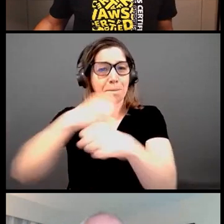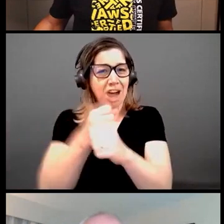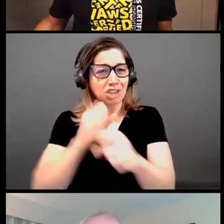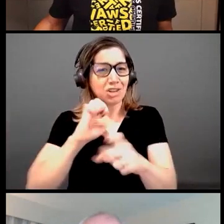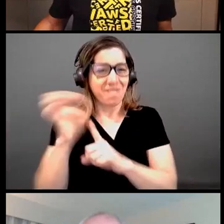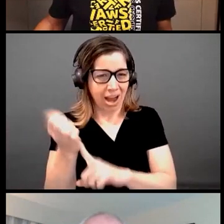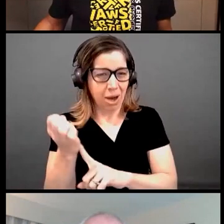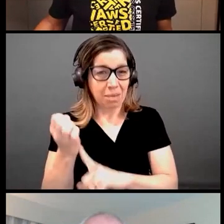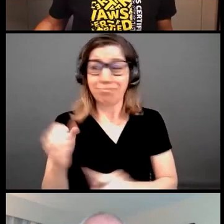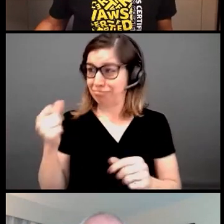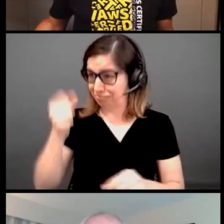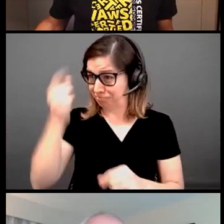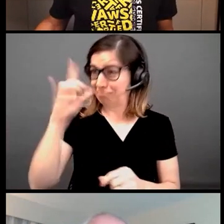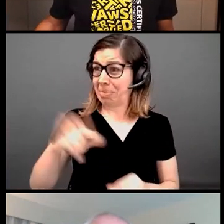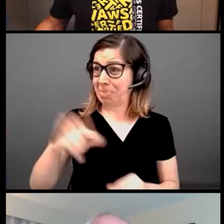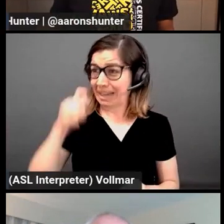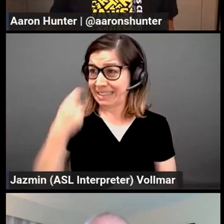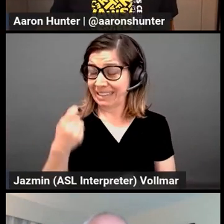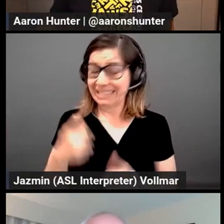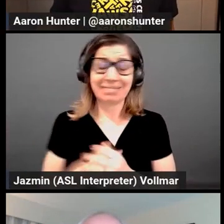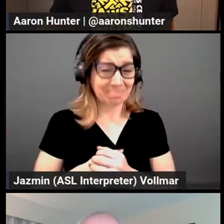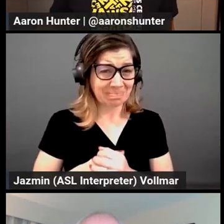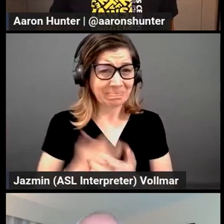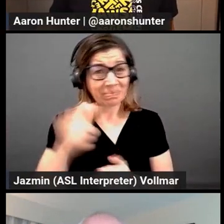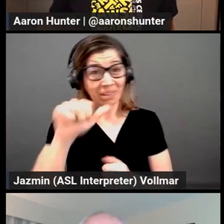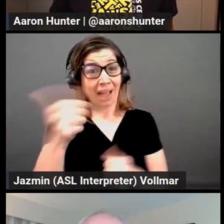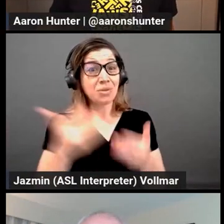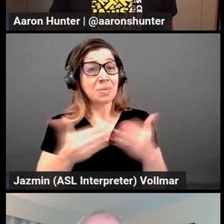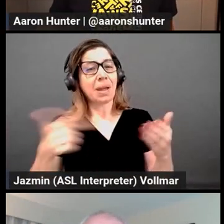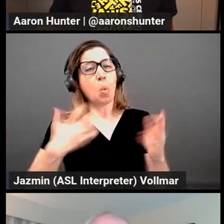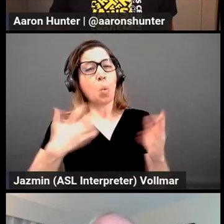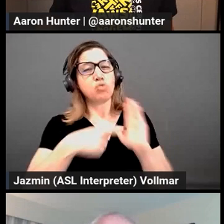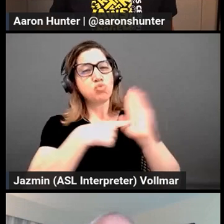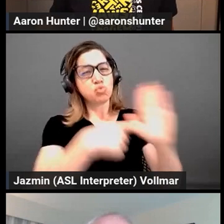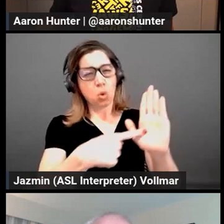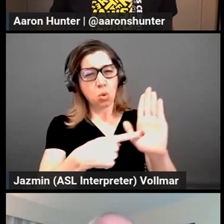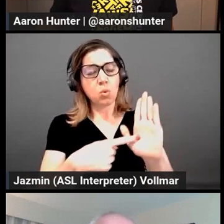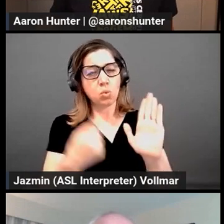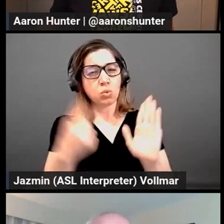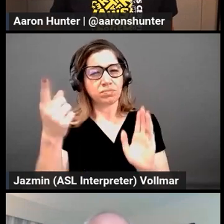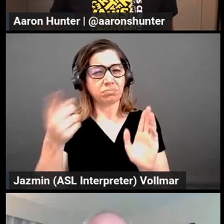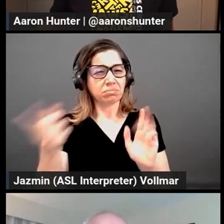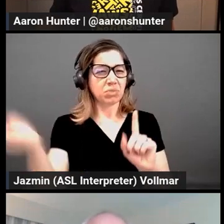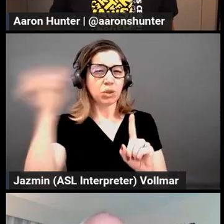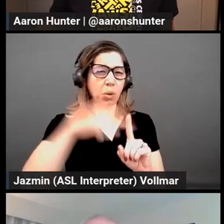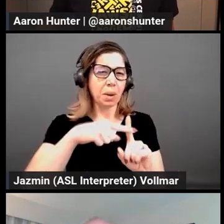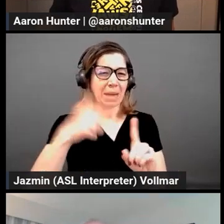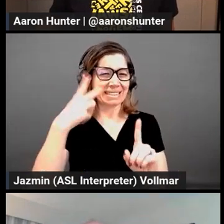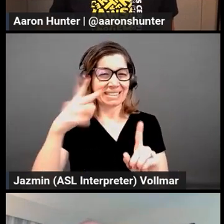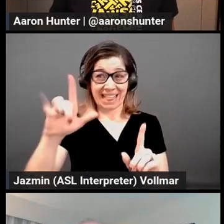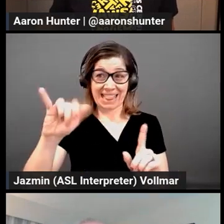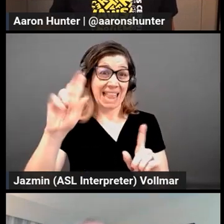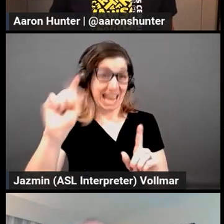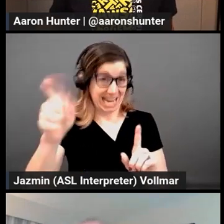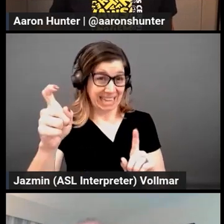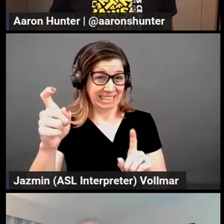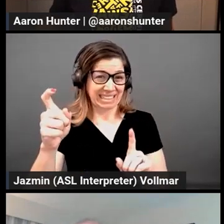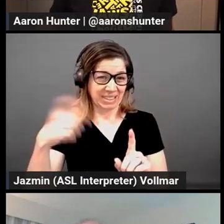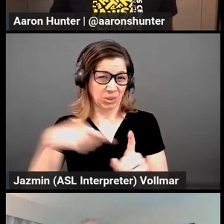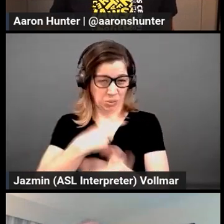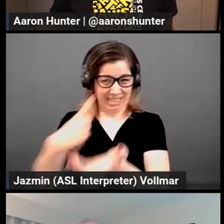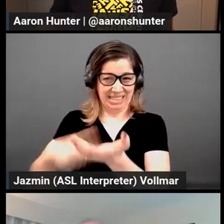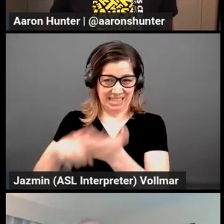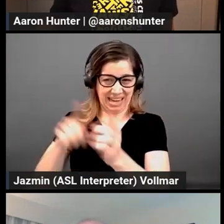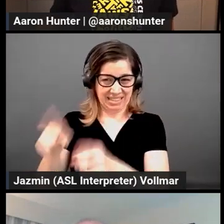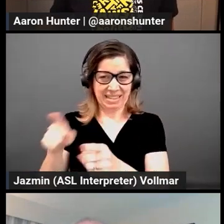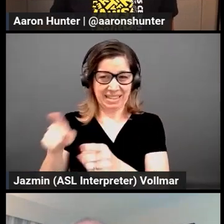it. That's neat. And so the other thing I wanted to show was, going back to SE Linux, how we had talked about it. So this